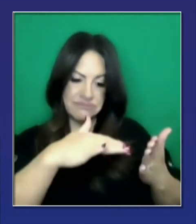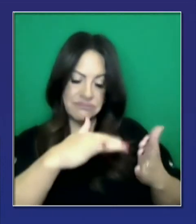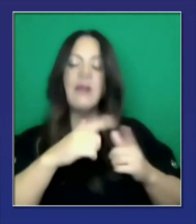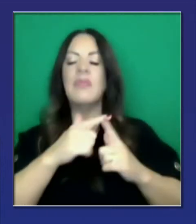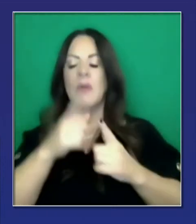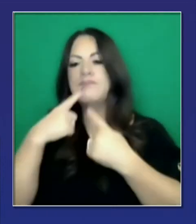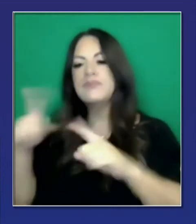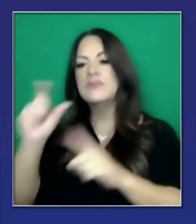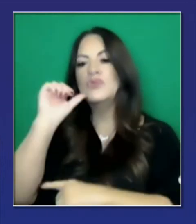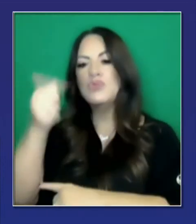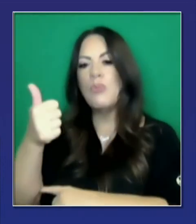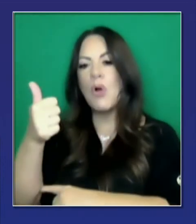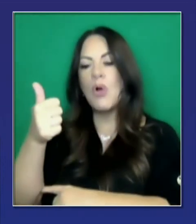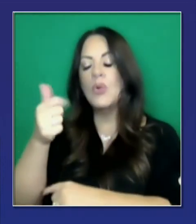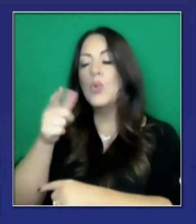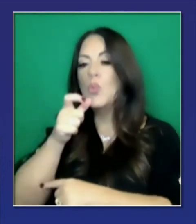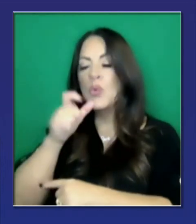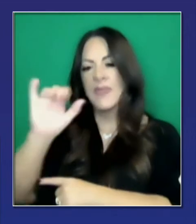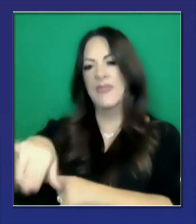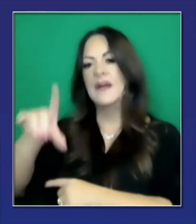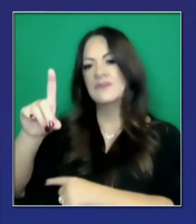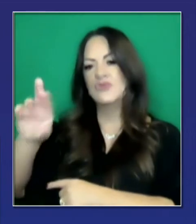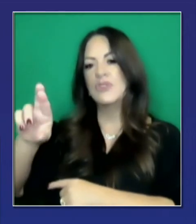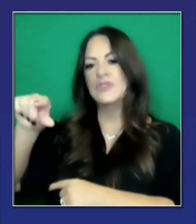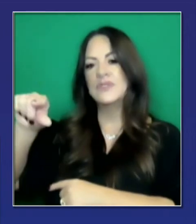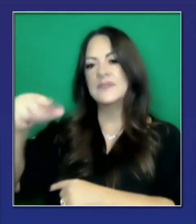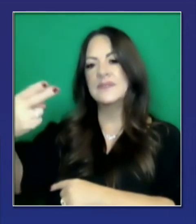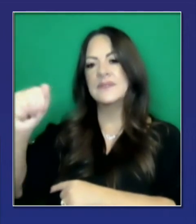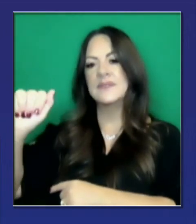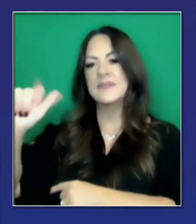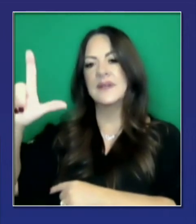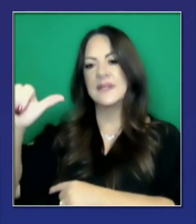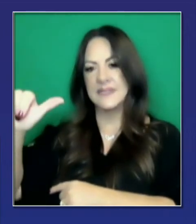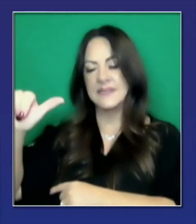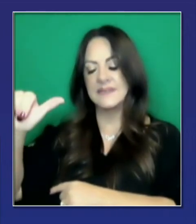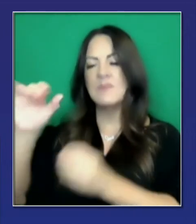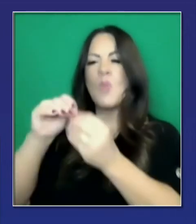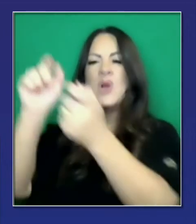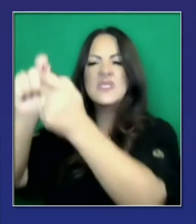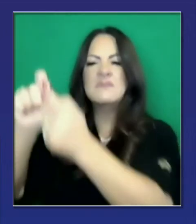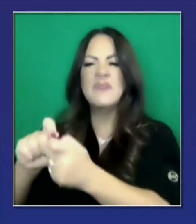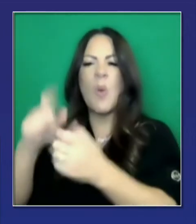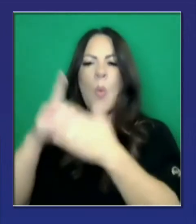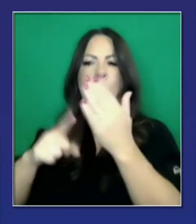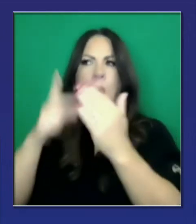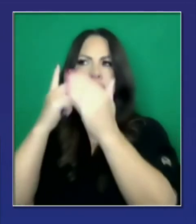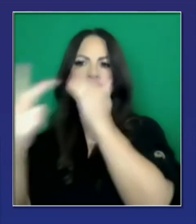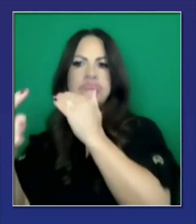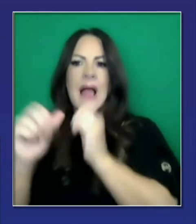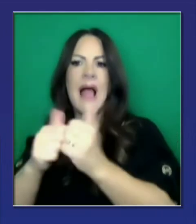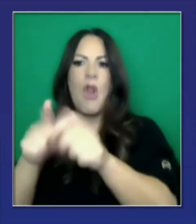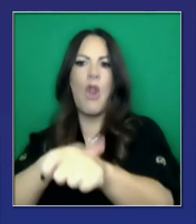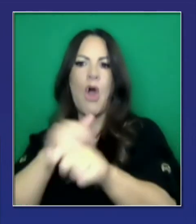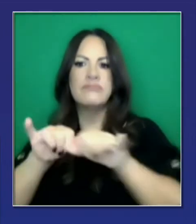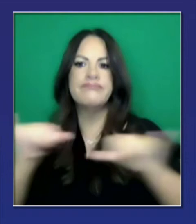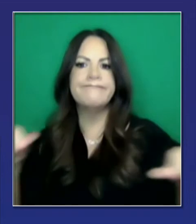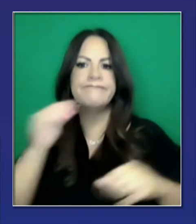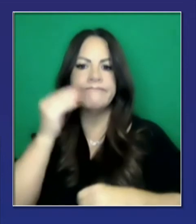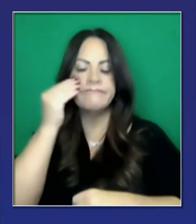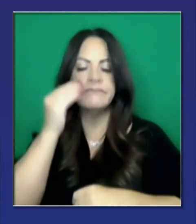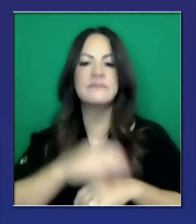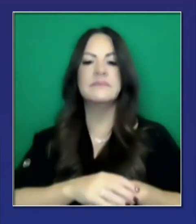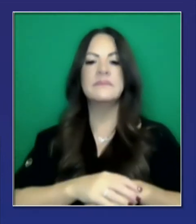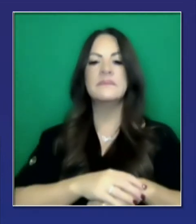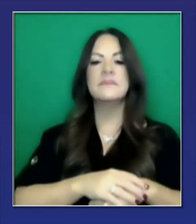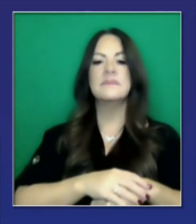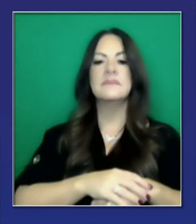Dr. Galley will update you tomorrow on more specific projections. We see the greater Sacramento area and the Bay